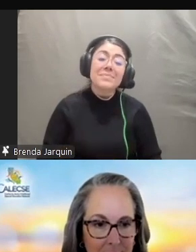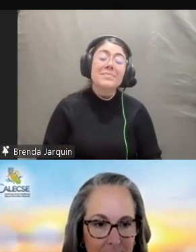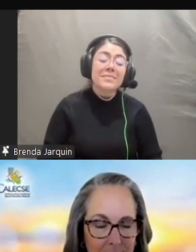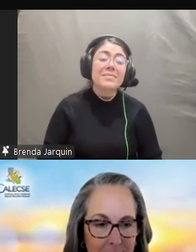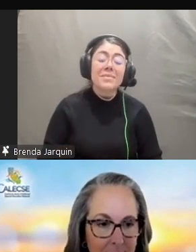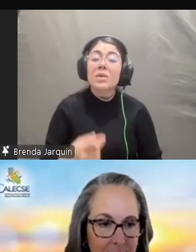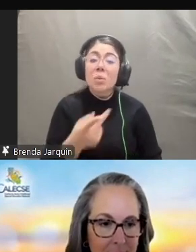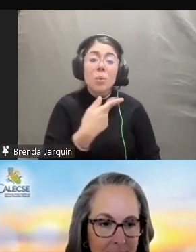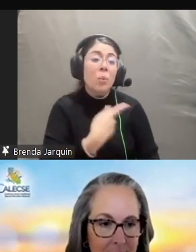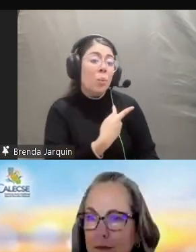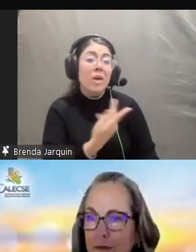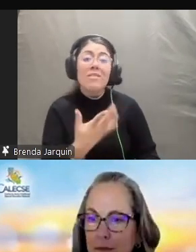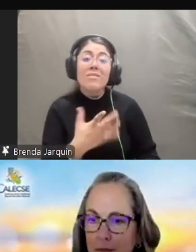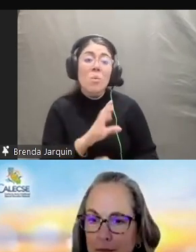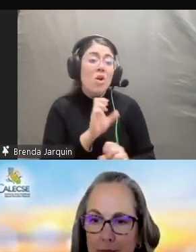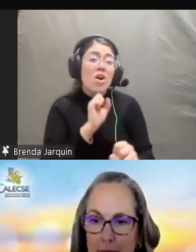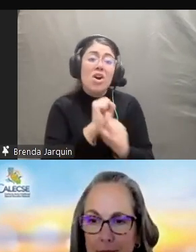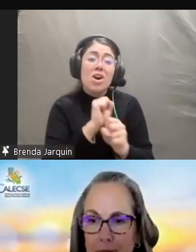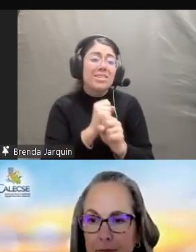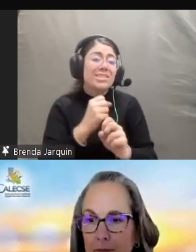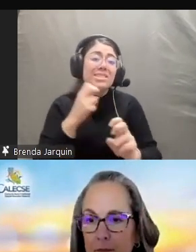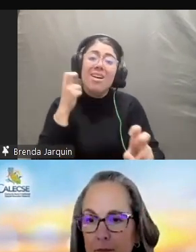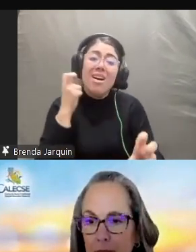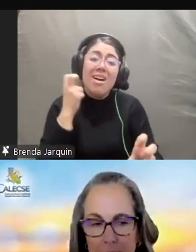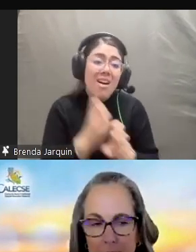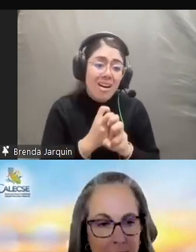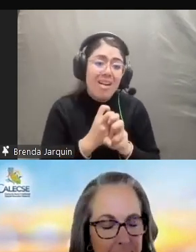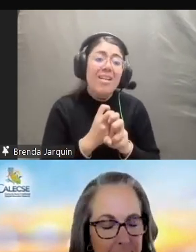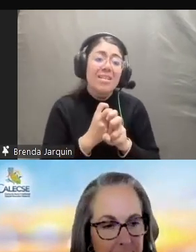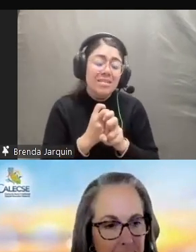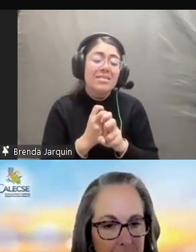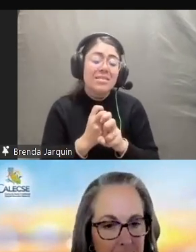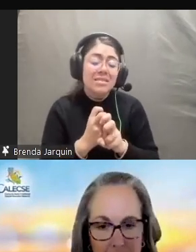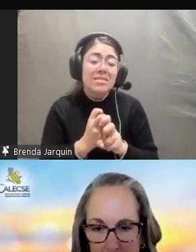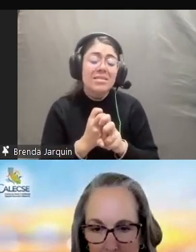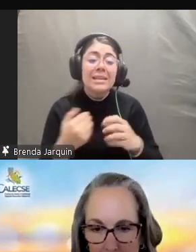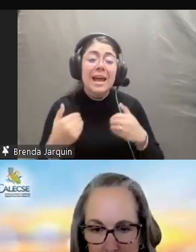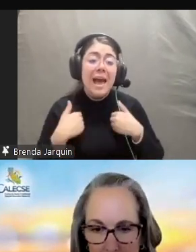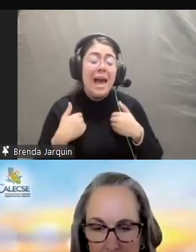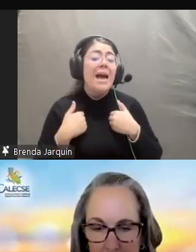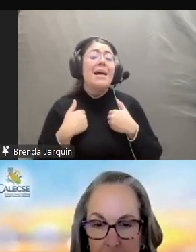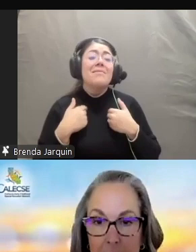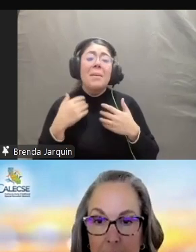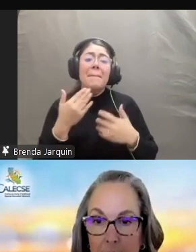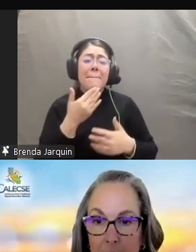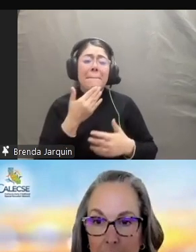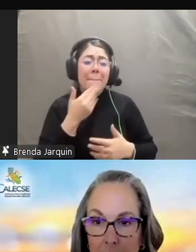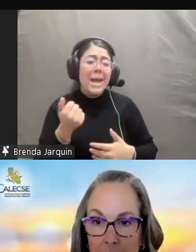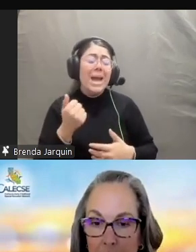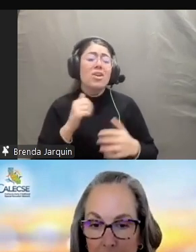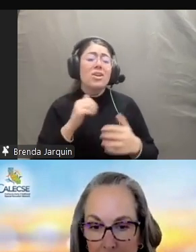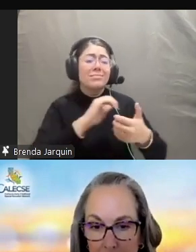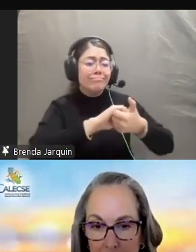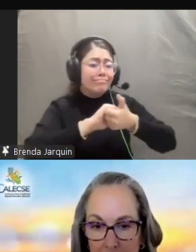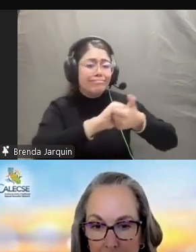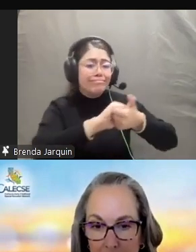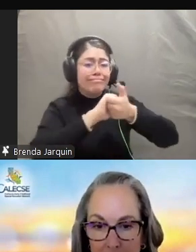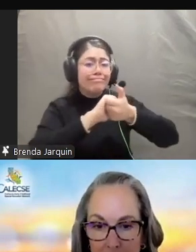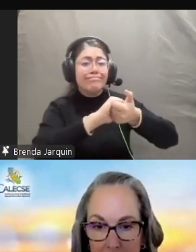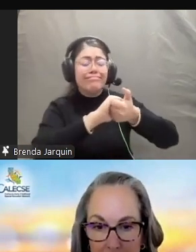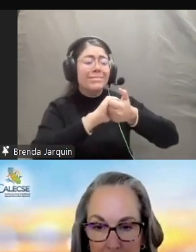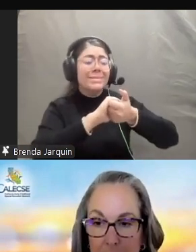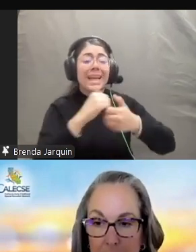hard and worked through these processes to come to a better collaboration and really open